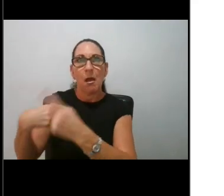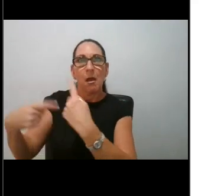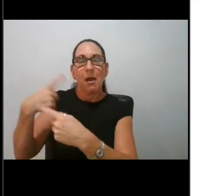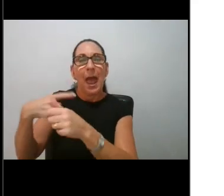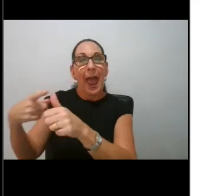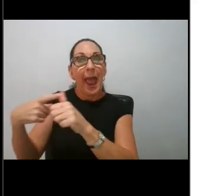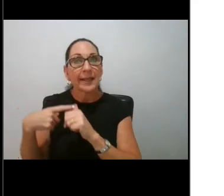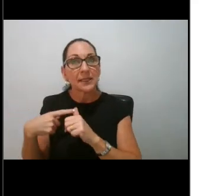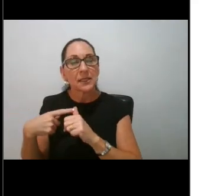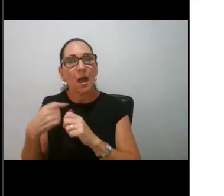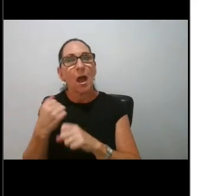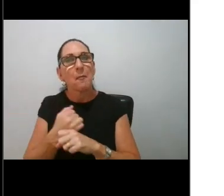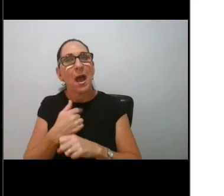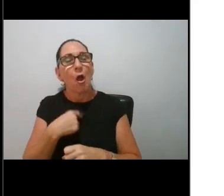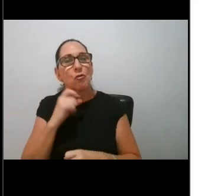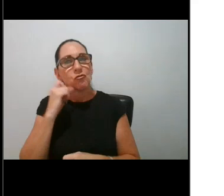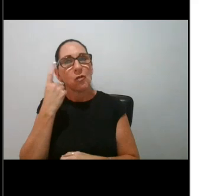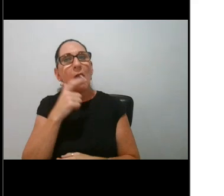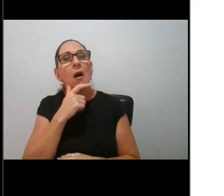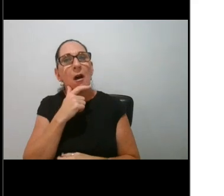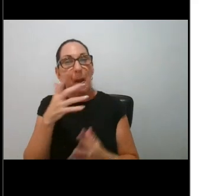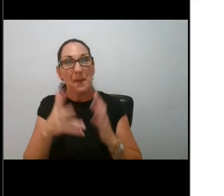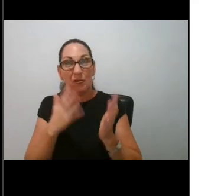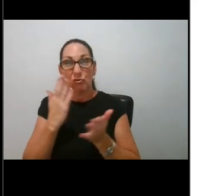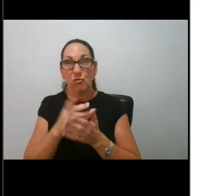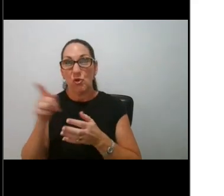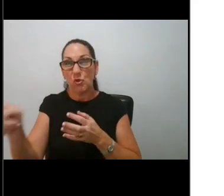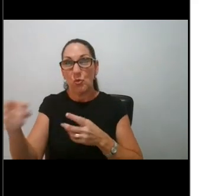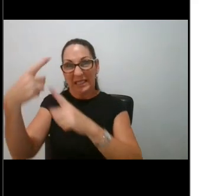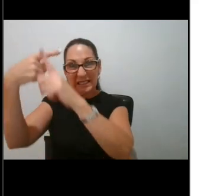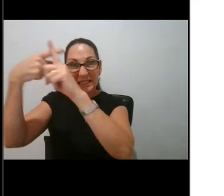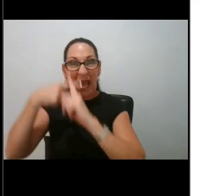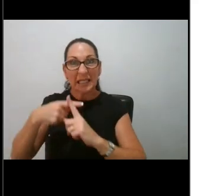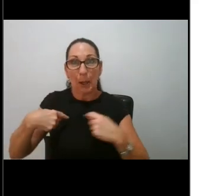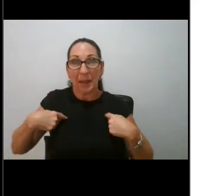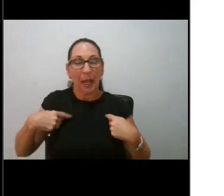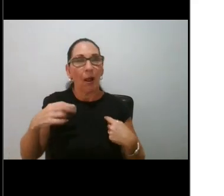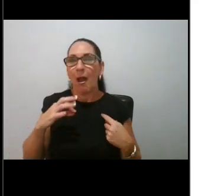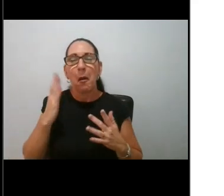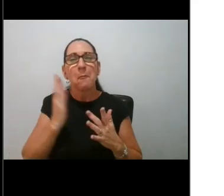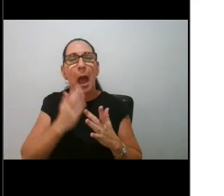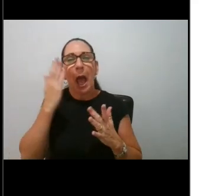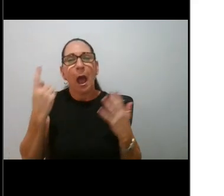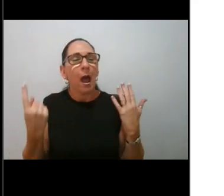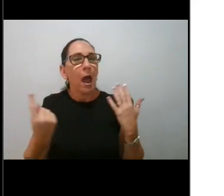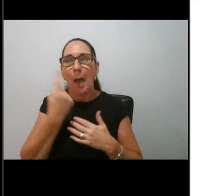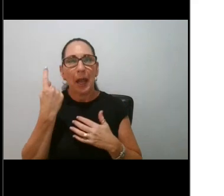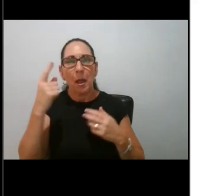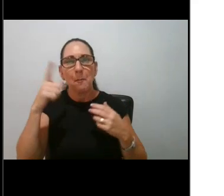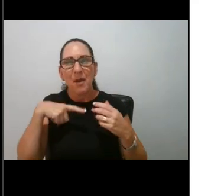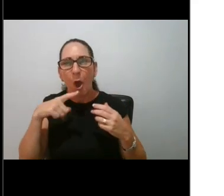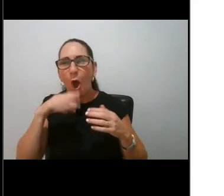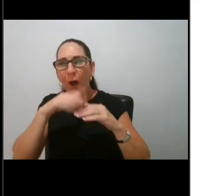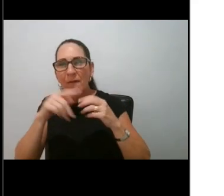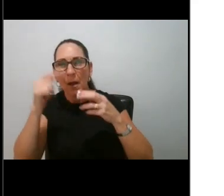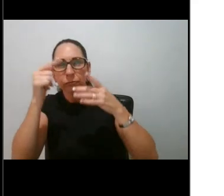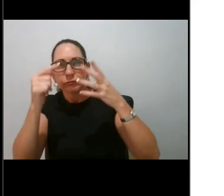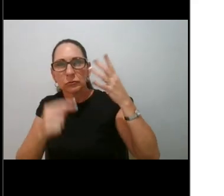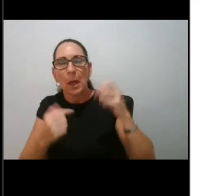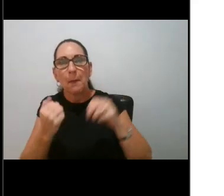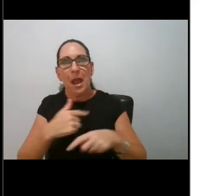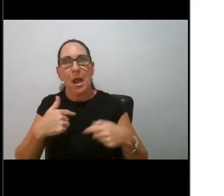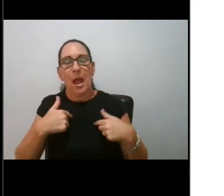hear that it was not a targeted attack, it was random. All of those things can really help to reduce fear of re-victimisation and also